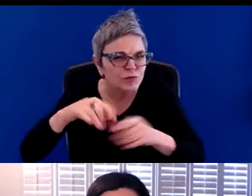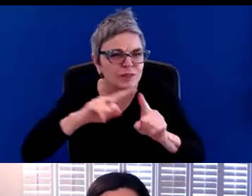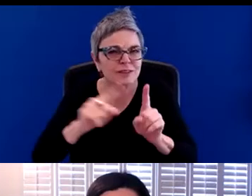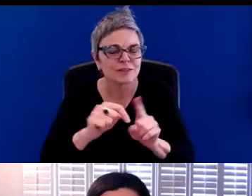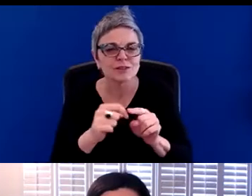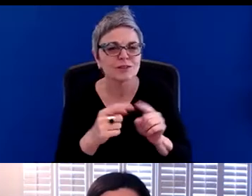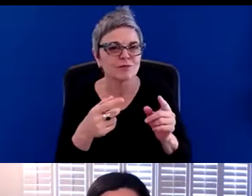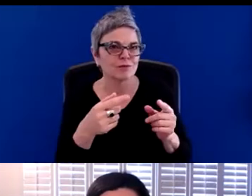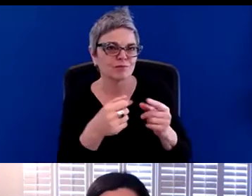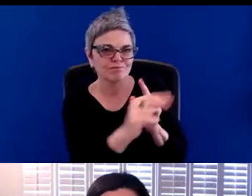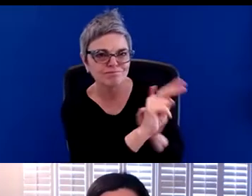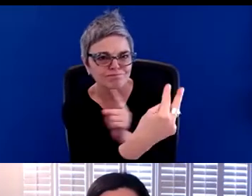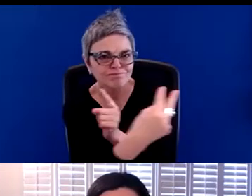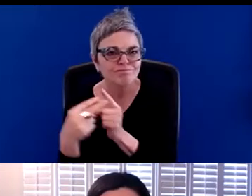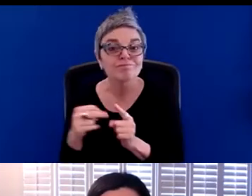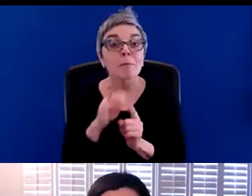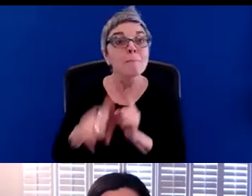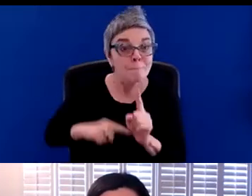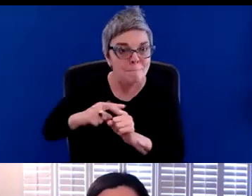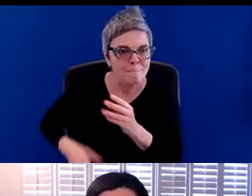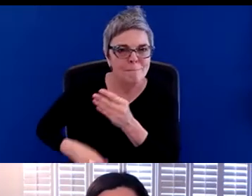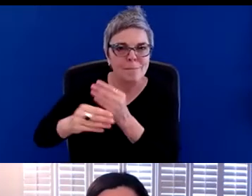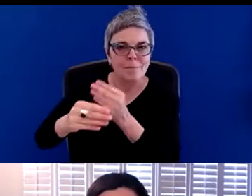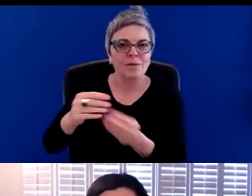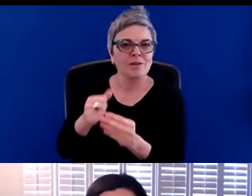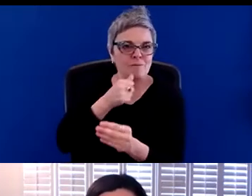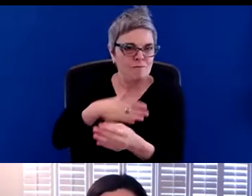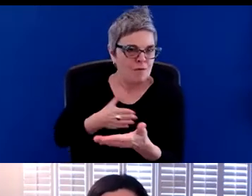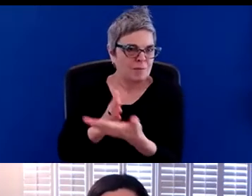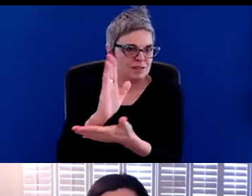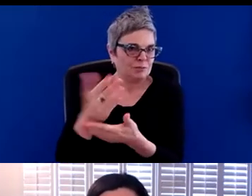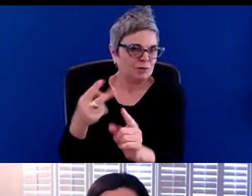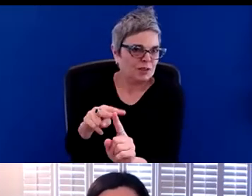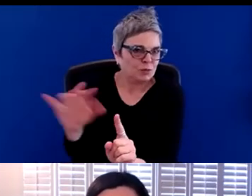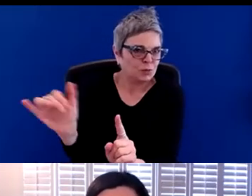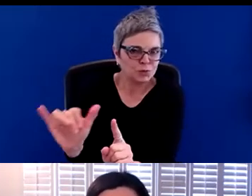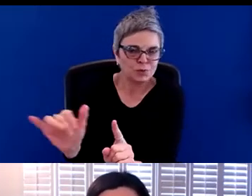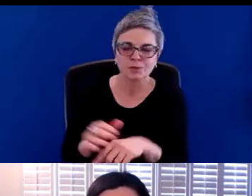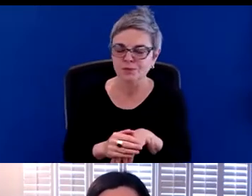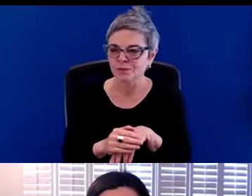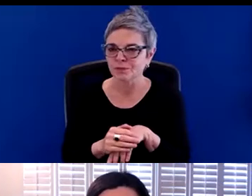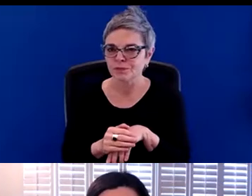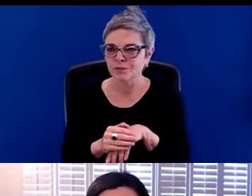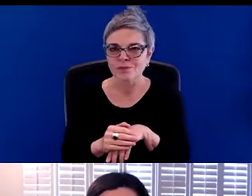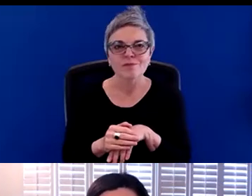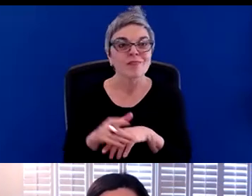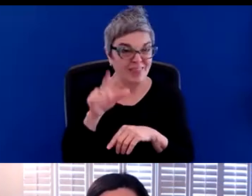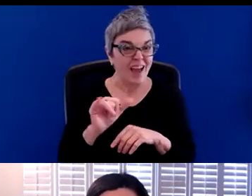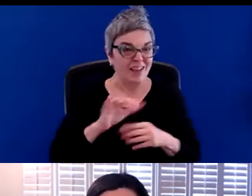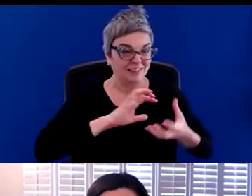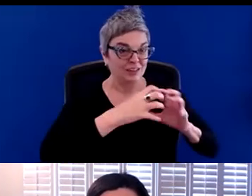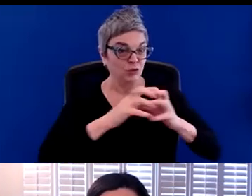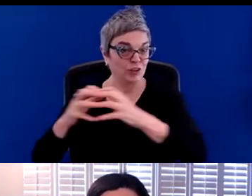think it's really that intersectional layer. I think it really adds this point of, you really can't look at